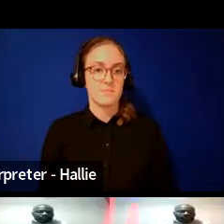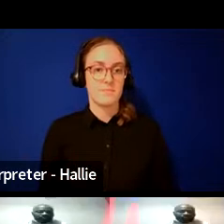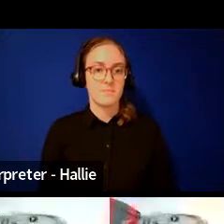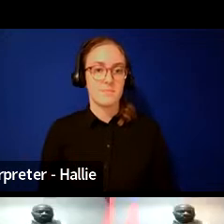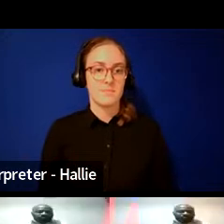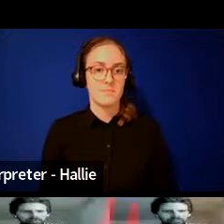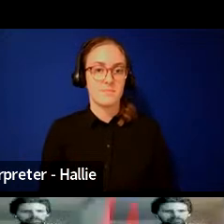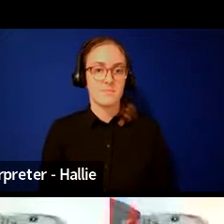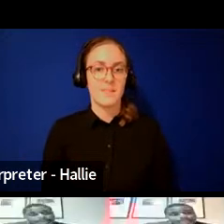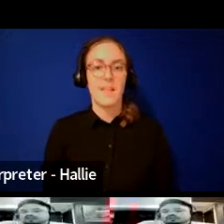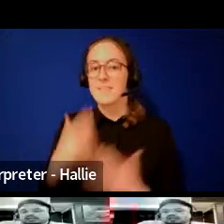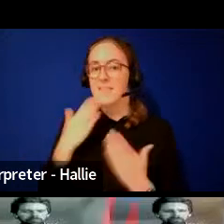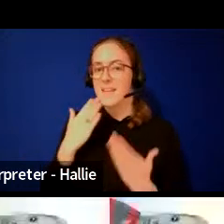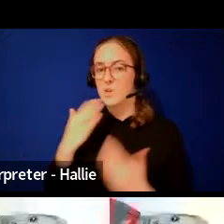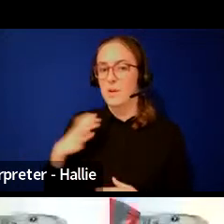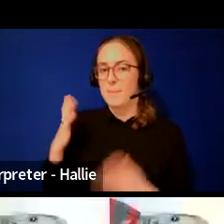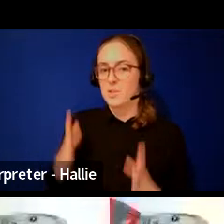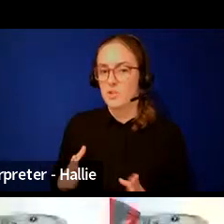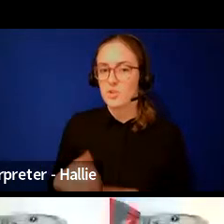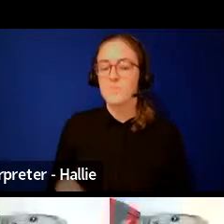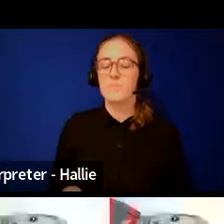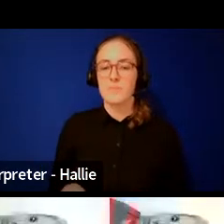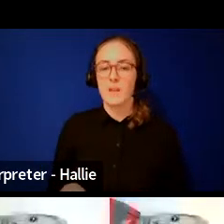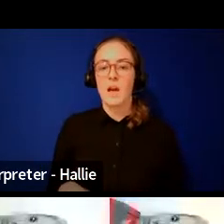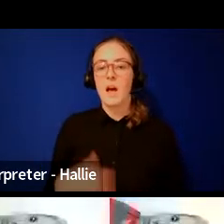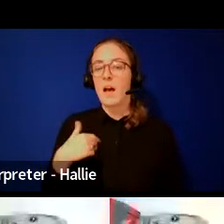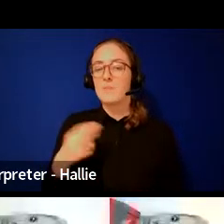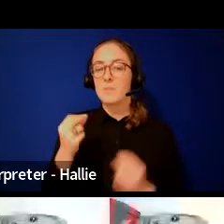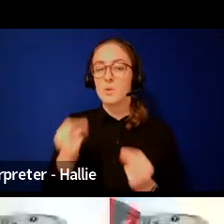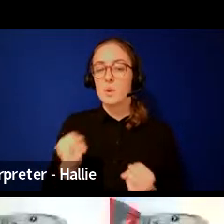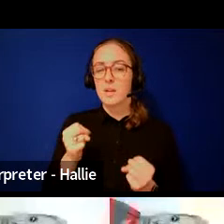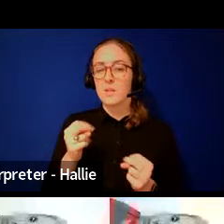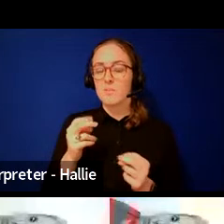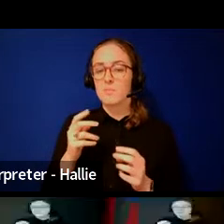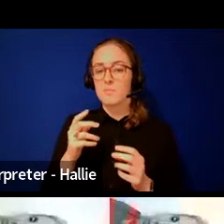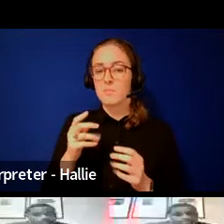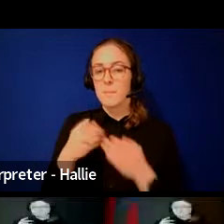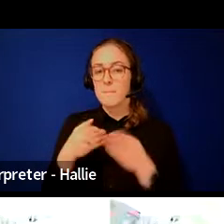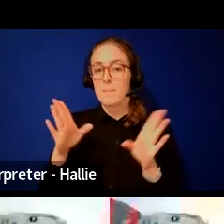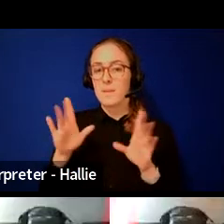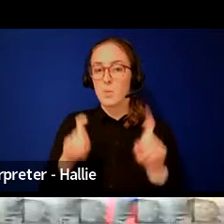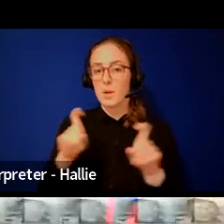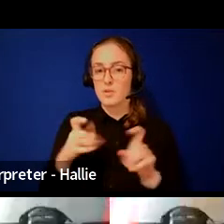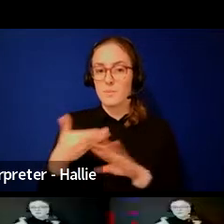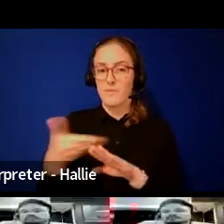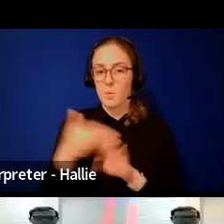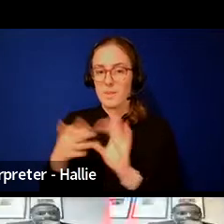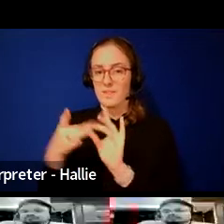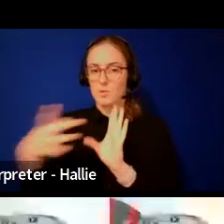Commissioner. Thank you, Commissioner. Just following up with some quick questions from the public before we let you go, Director.